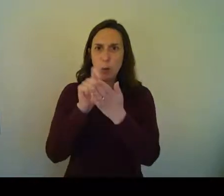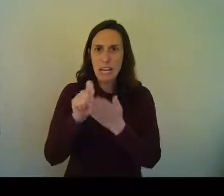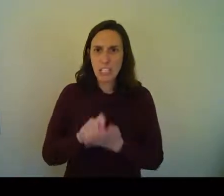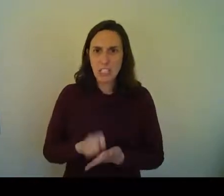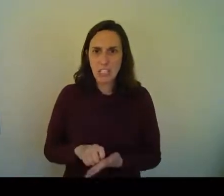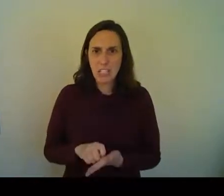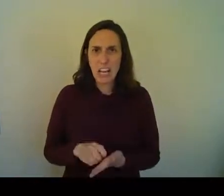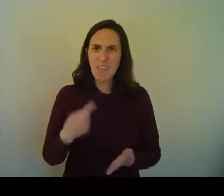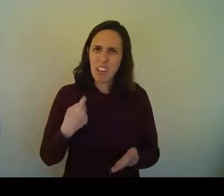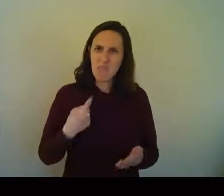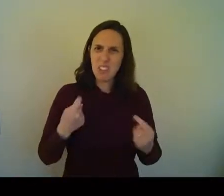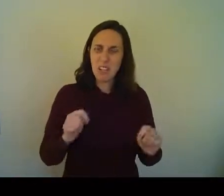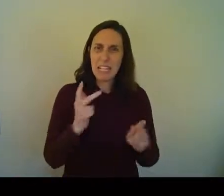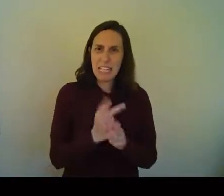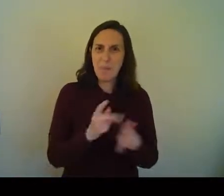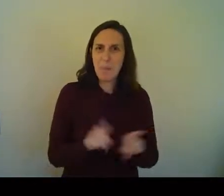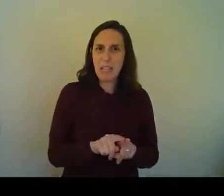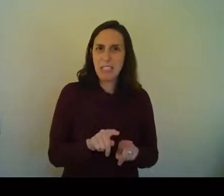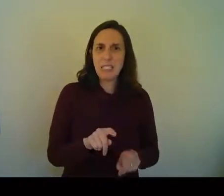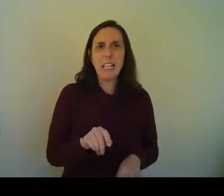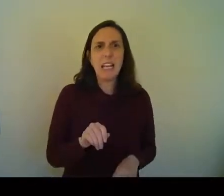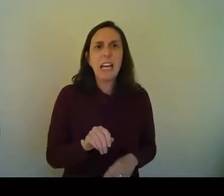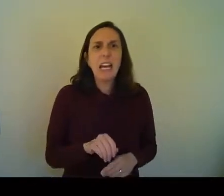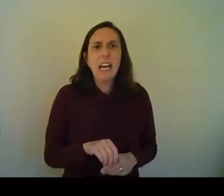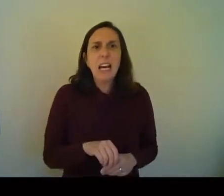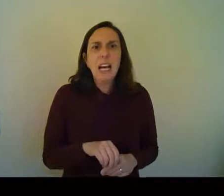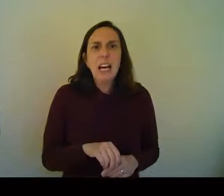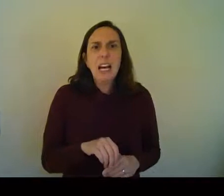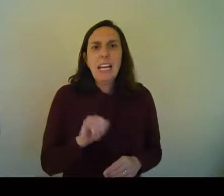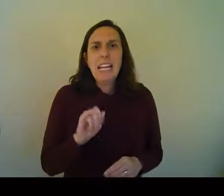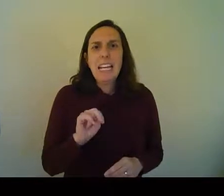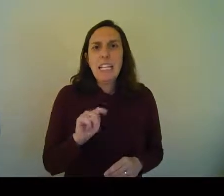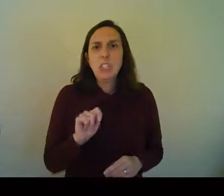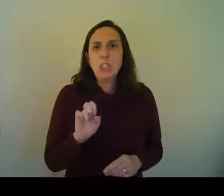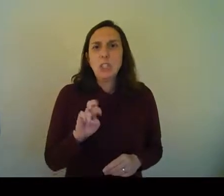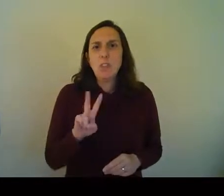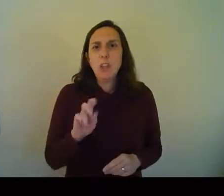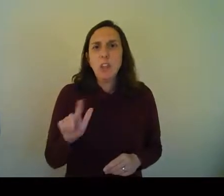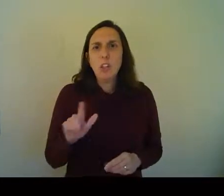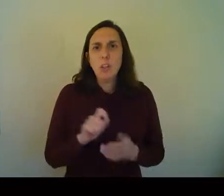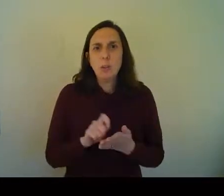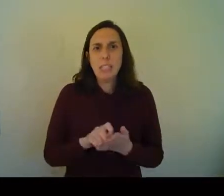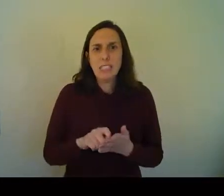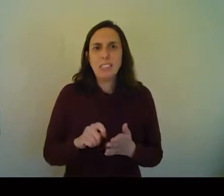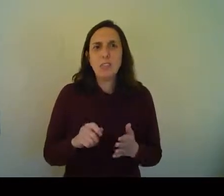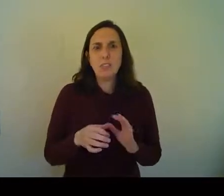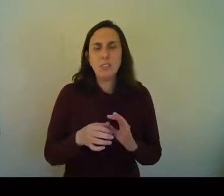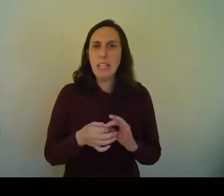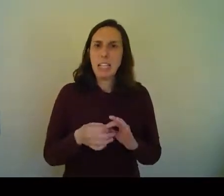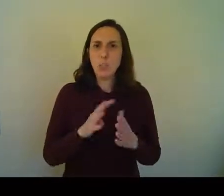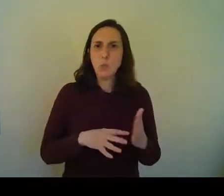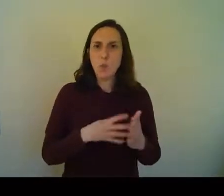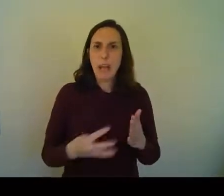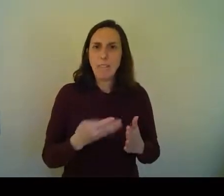interval notations, but some of the graphing questions are better. And so you will get a different